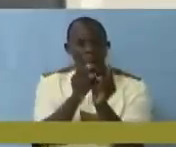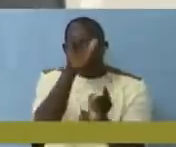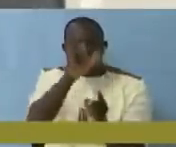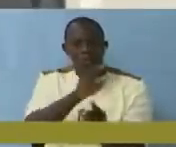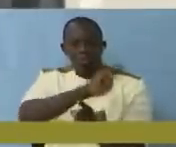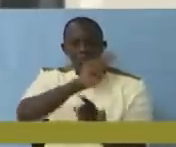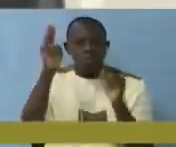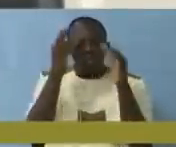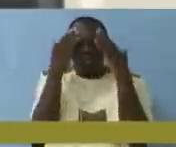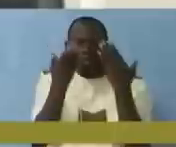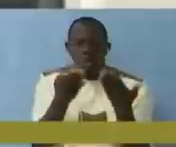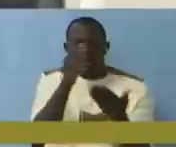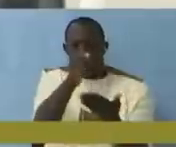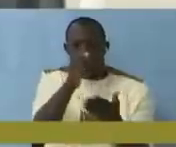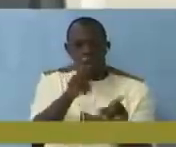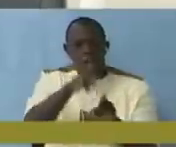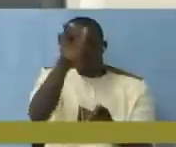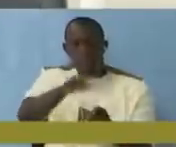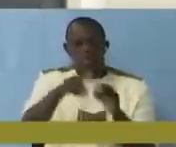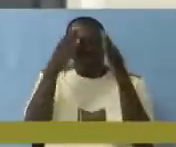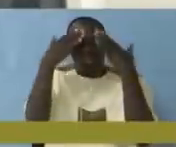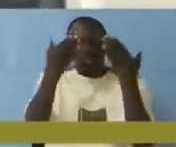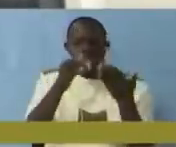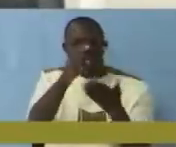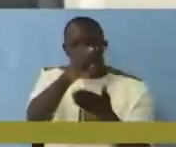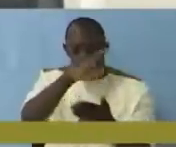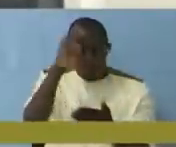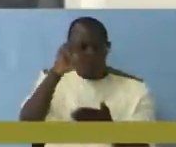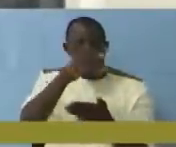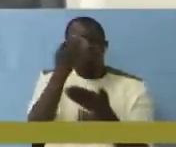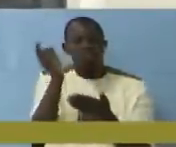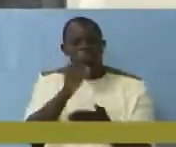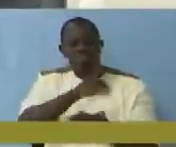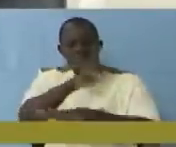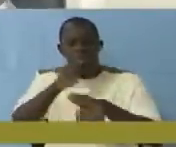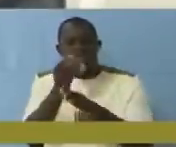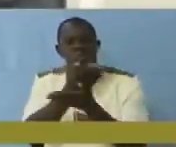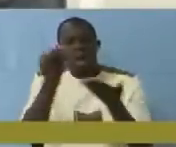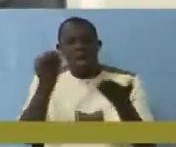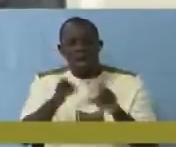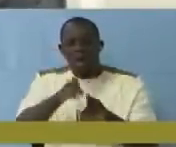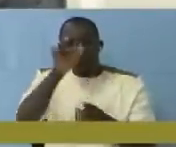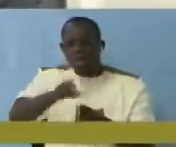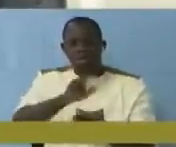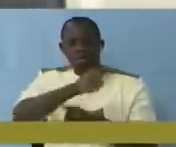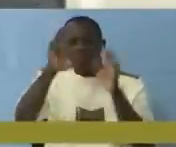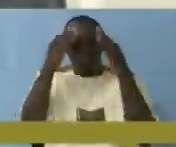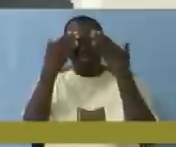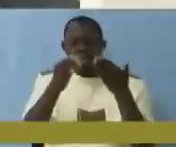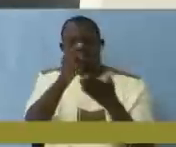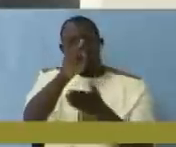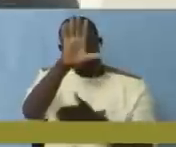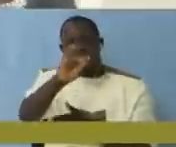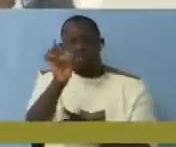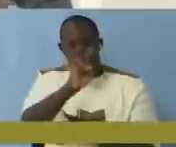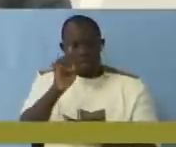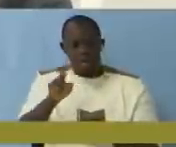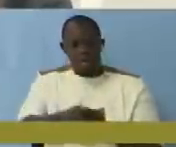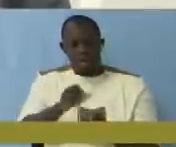you, a person who doesn't know where you work, a person who doesn't know what you did, to just suddenly describe